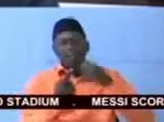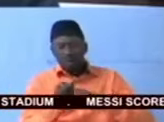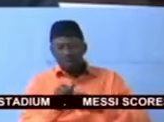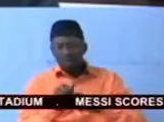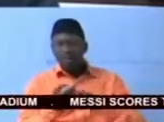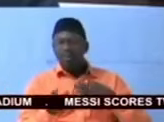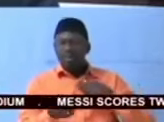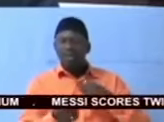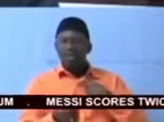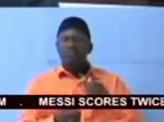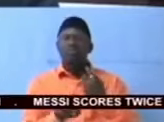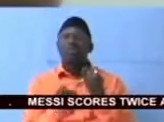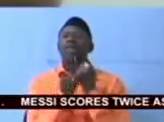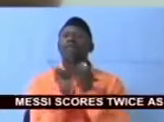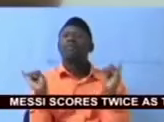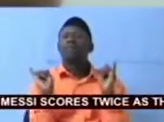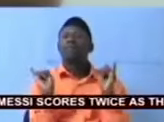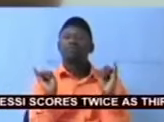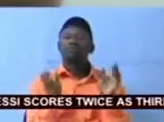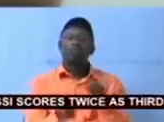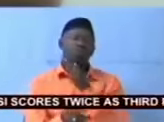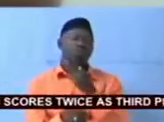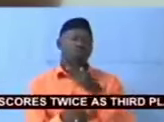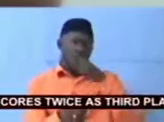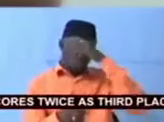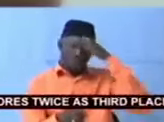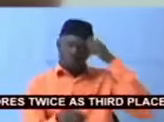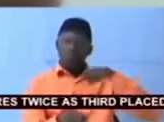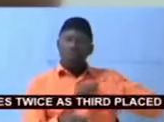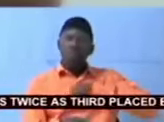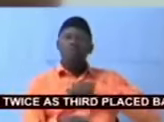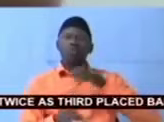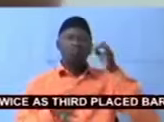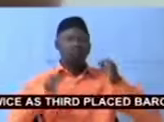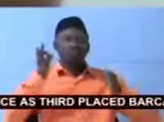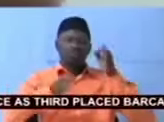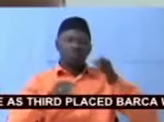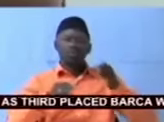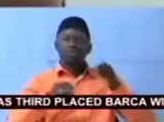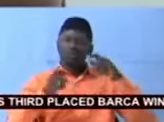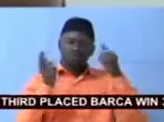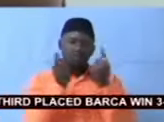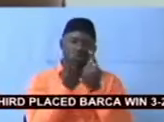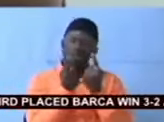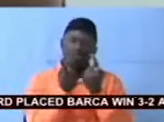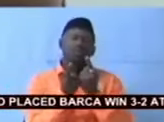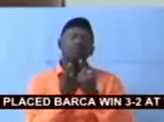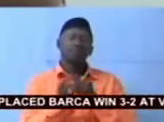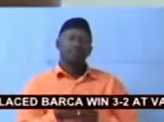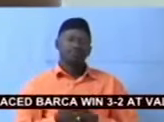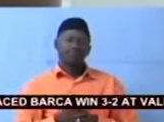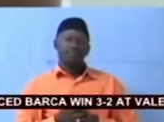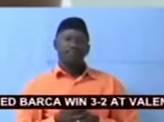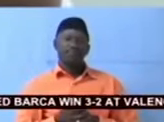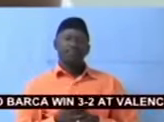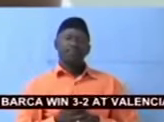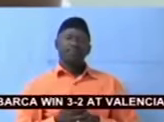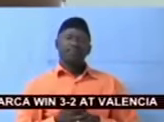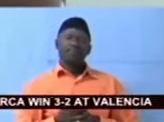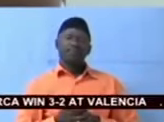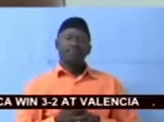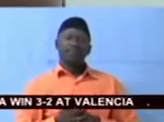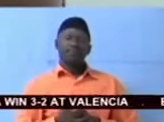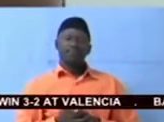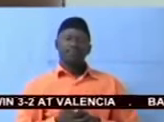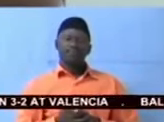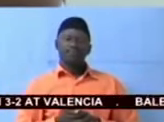Wow. Now tell this commission your experience in handling your own court in Kanifing magistrate court. Wahal commission bi nak yow nak nga don liggéey